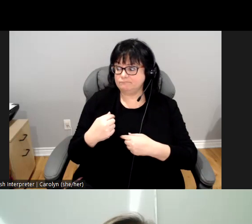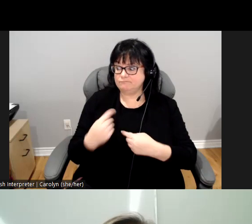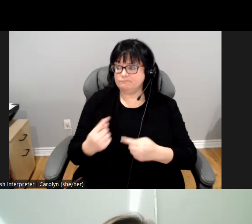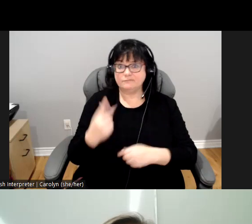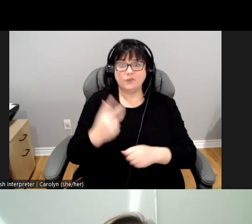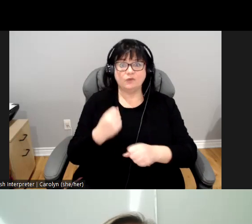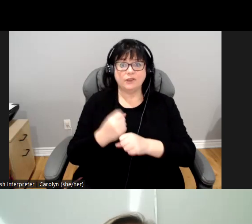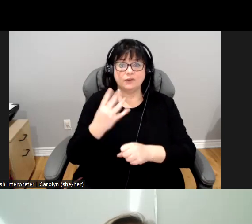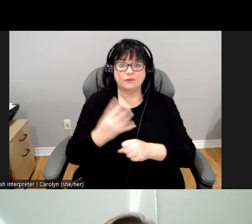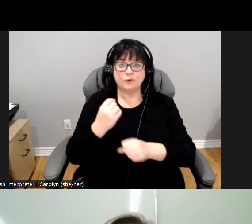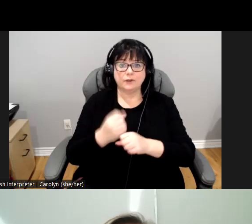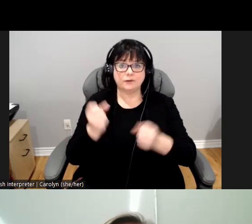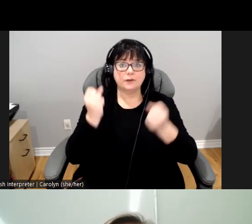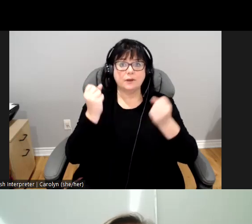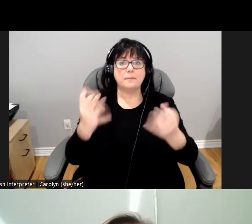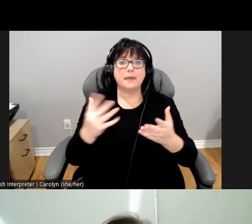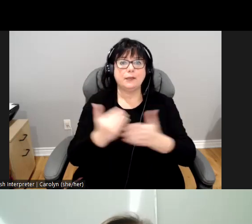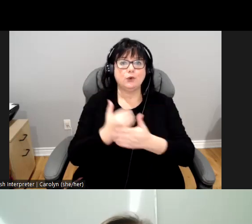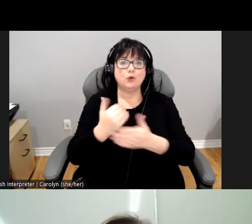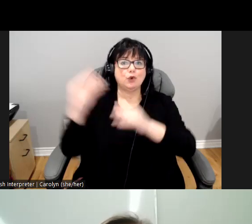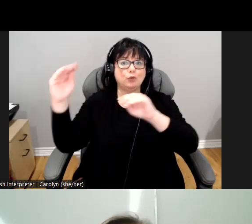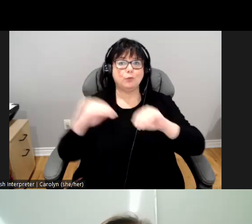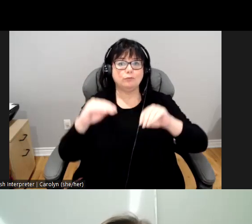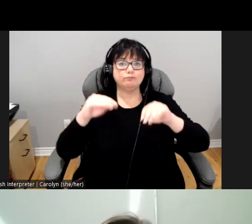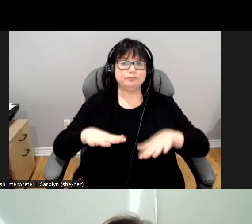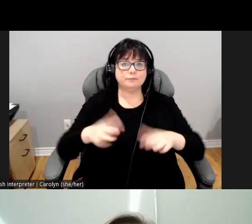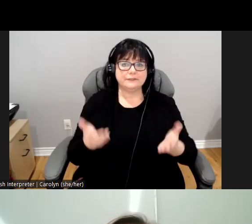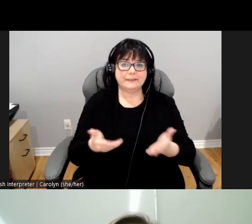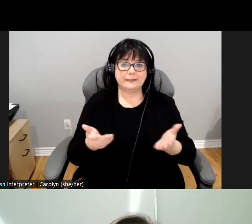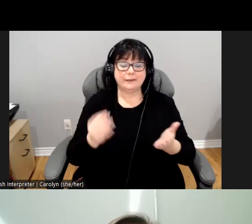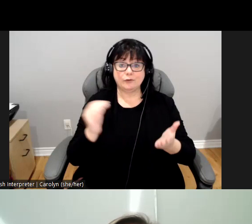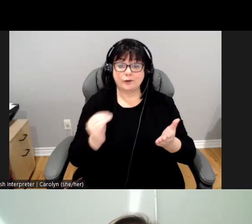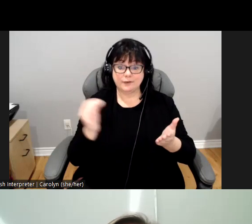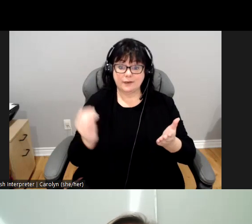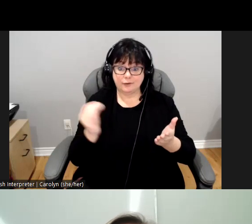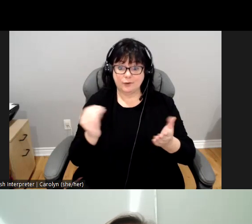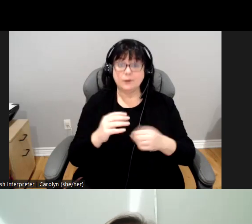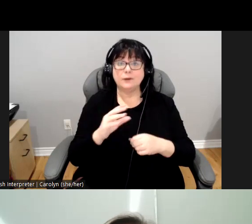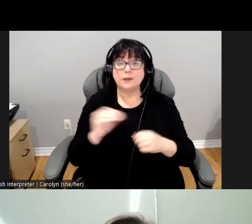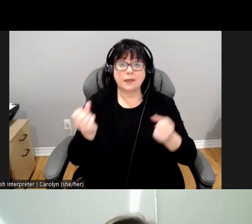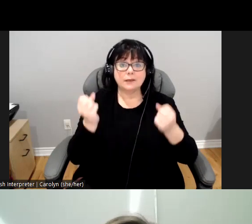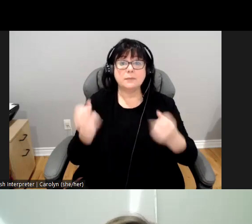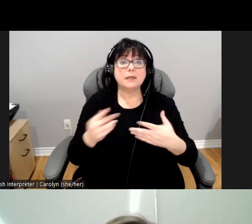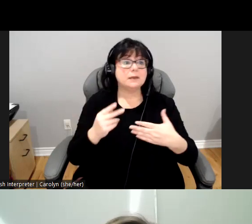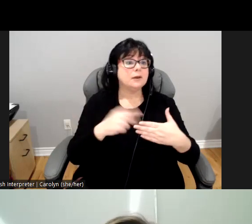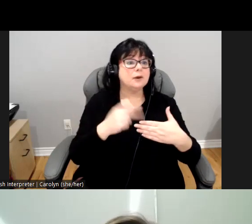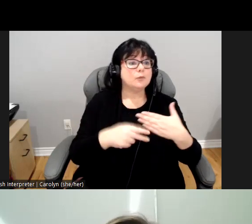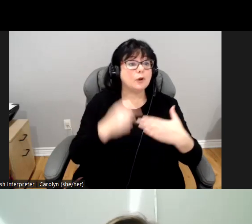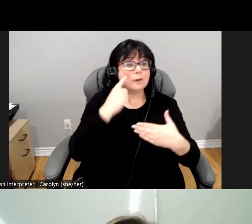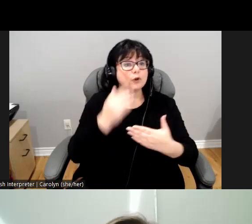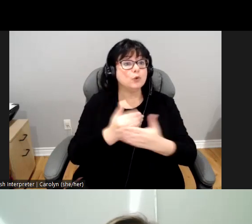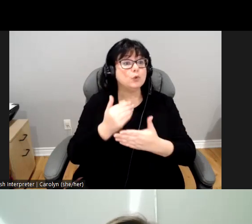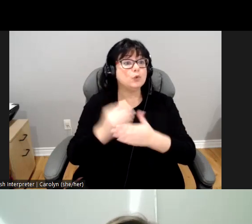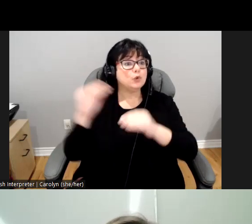4 years. And a lot of the programming that is available that is funded specifically for that group